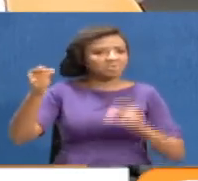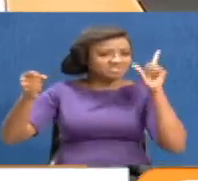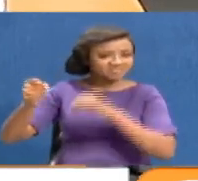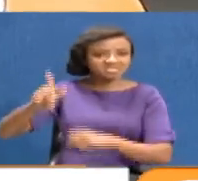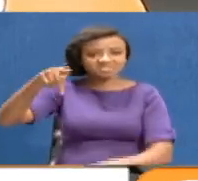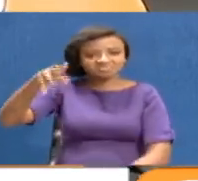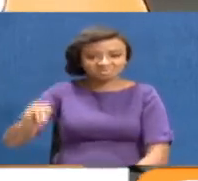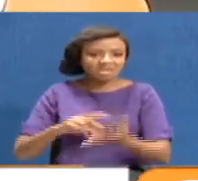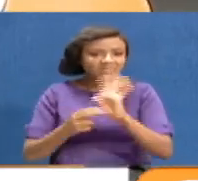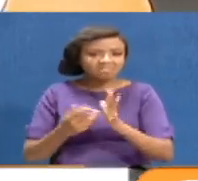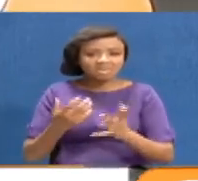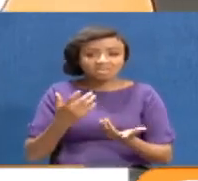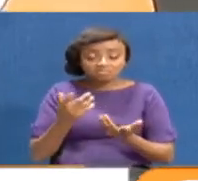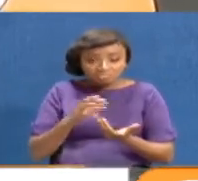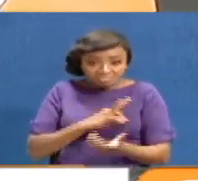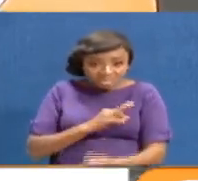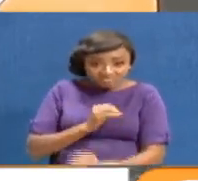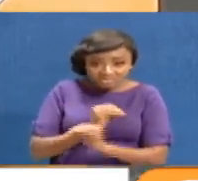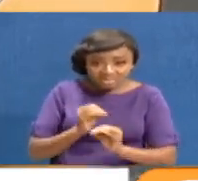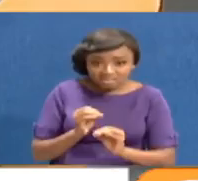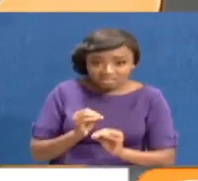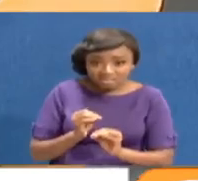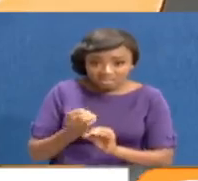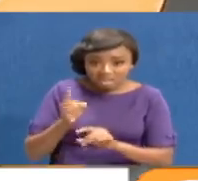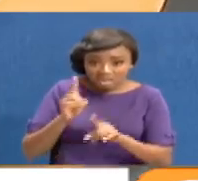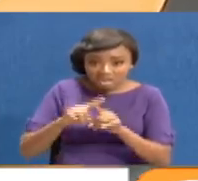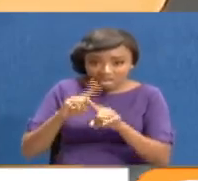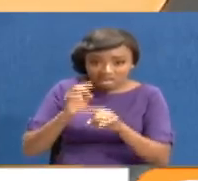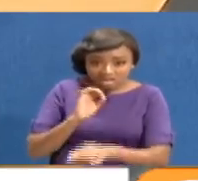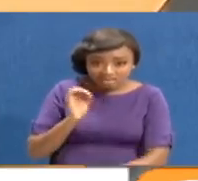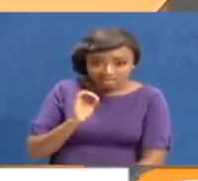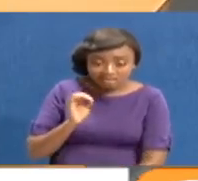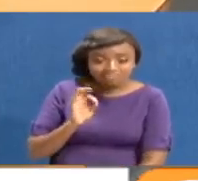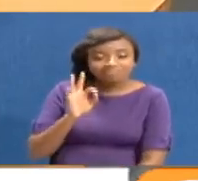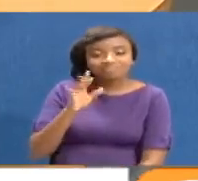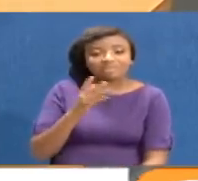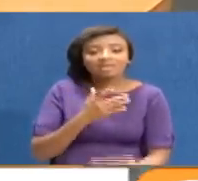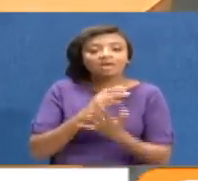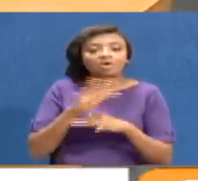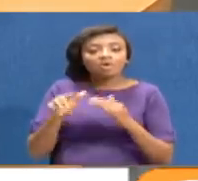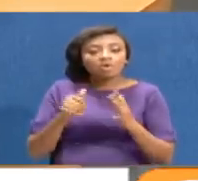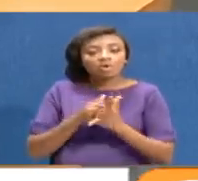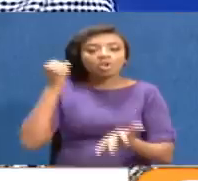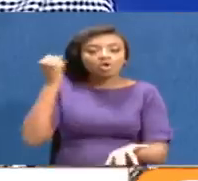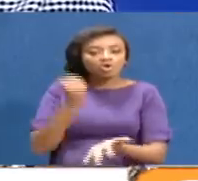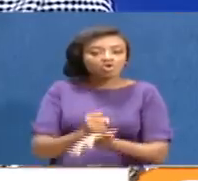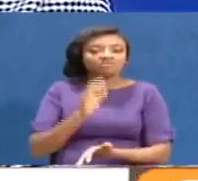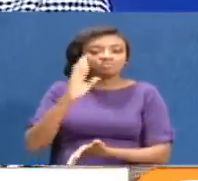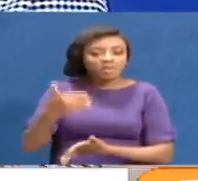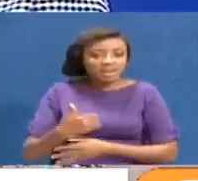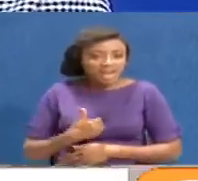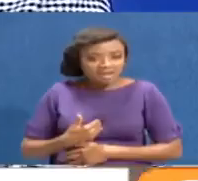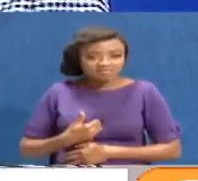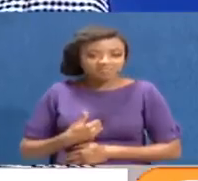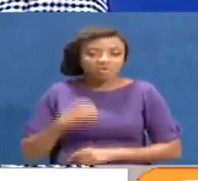There would be not any perks that come with that? No. There has to be a financial implication. Let's put it this. Every office would have